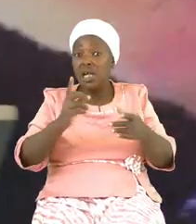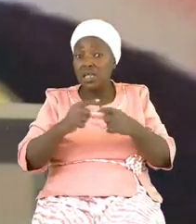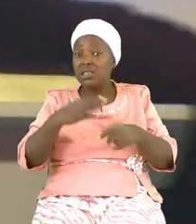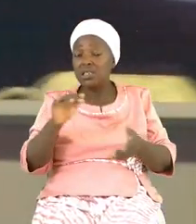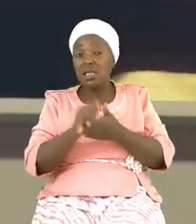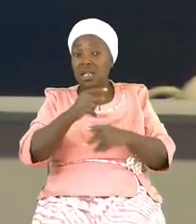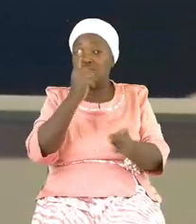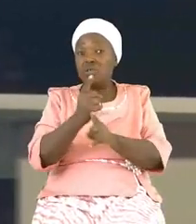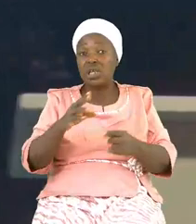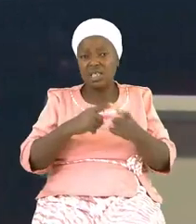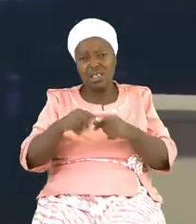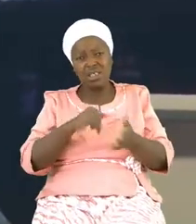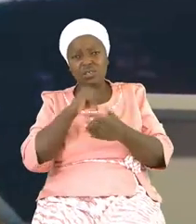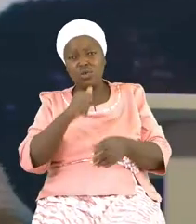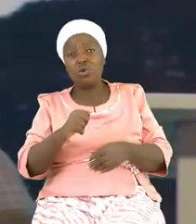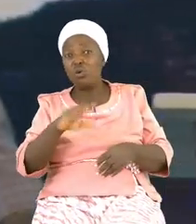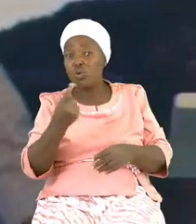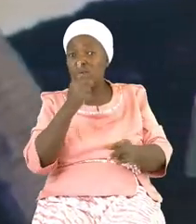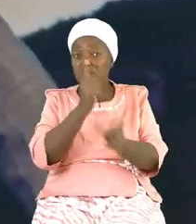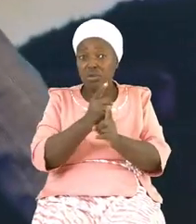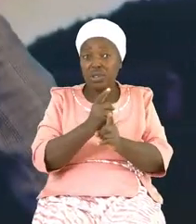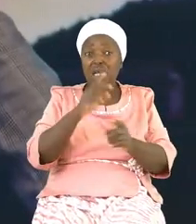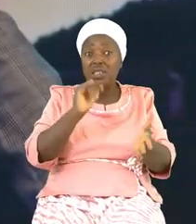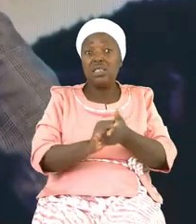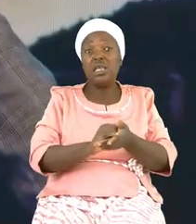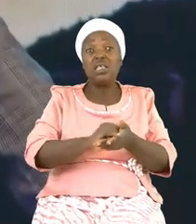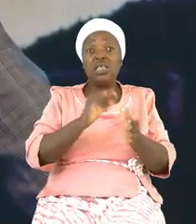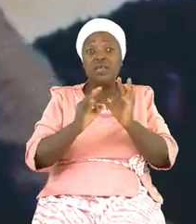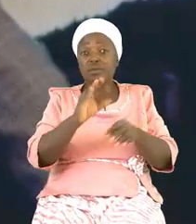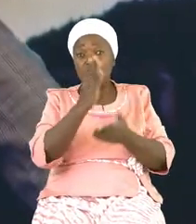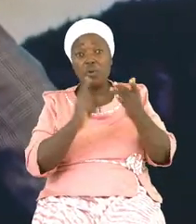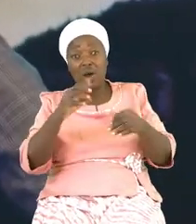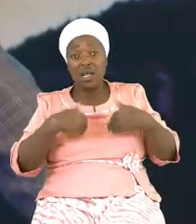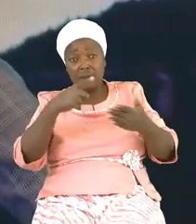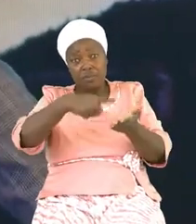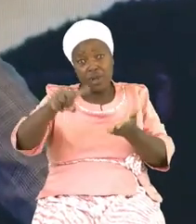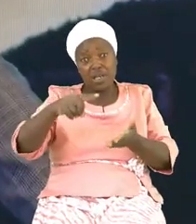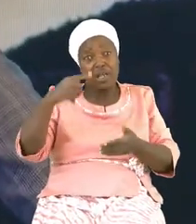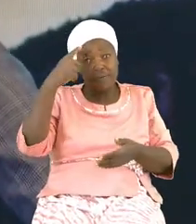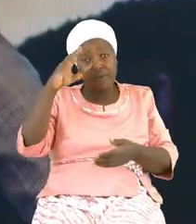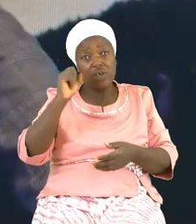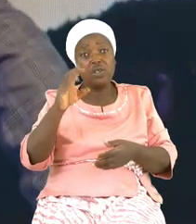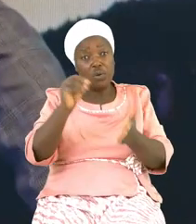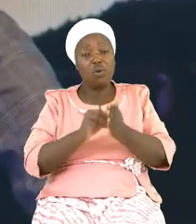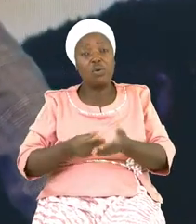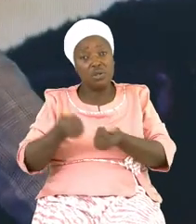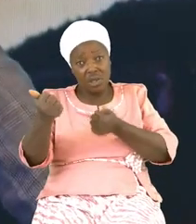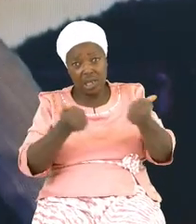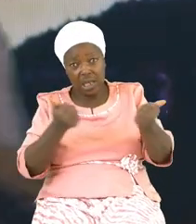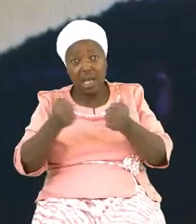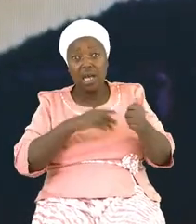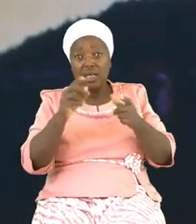only just that if somebody has paid for a whole car and he has given it to